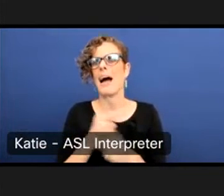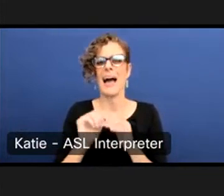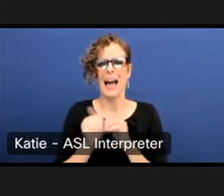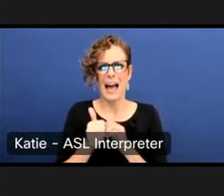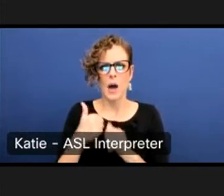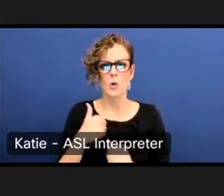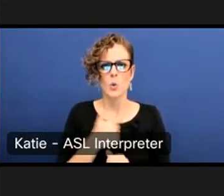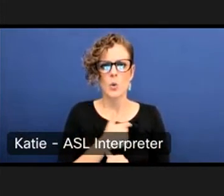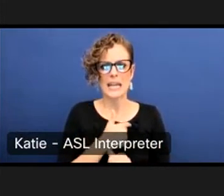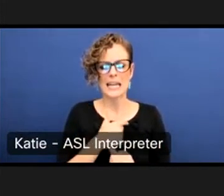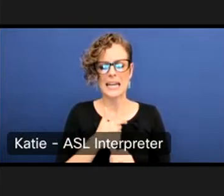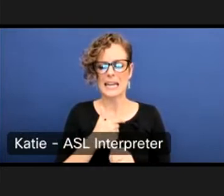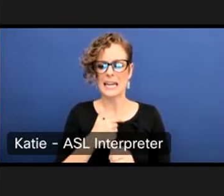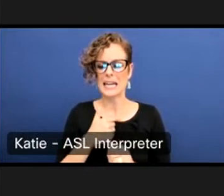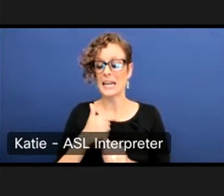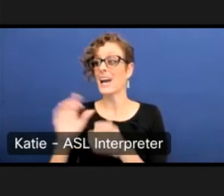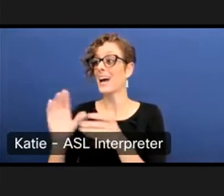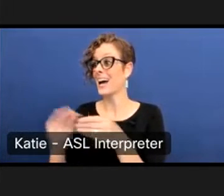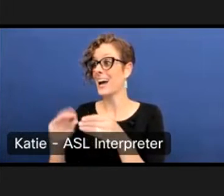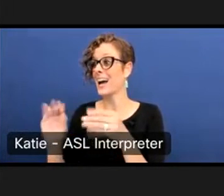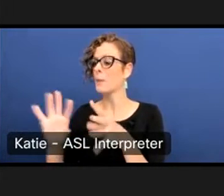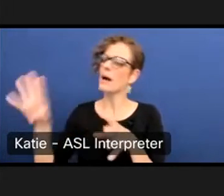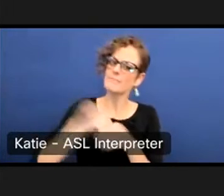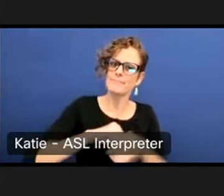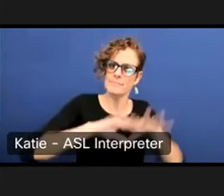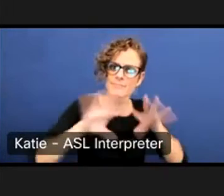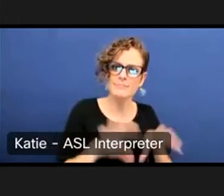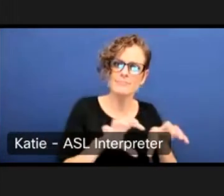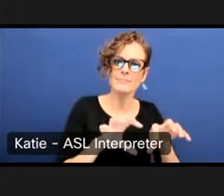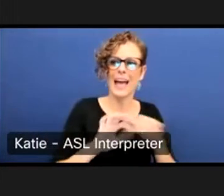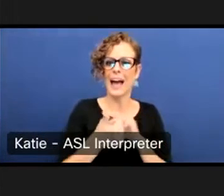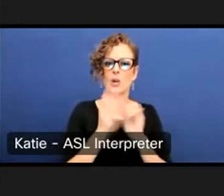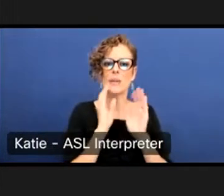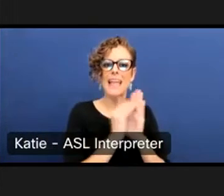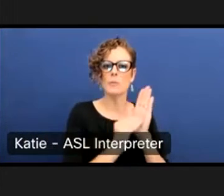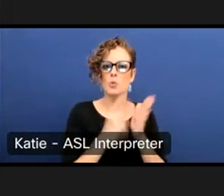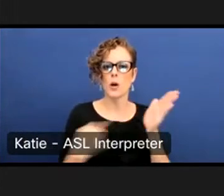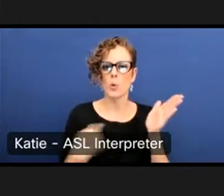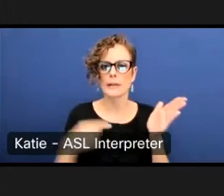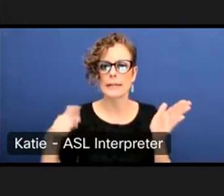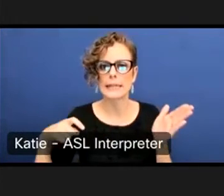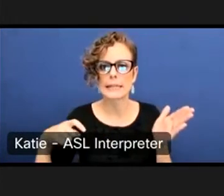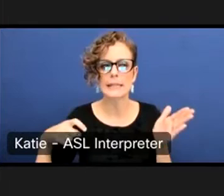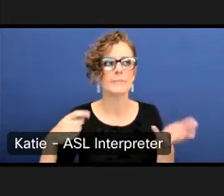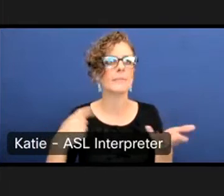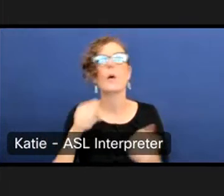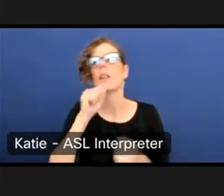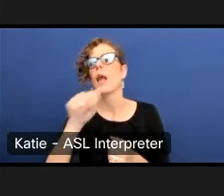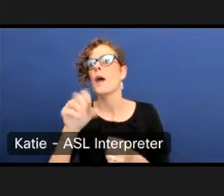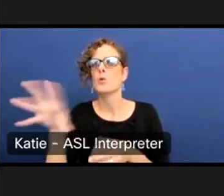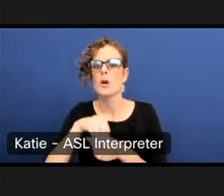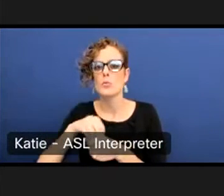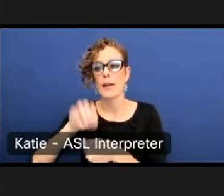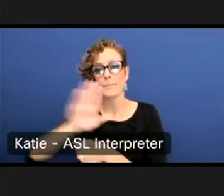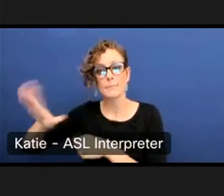we operationalize it, and then how do we capture the things that we really need to. Like I would love to be able to, incorporate